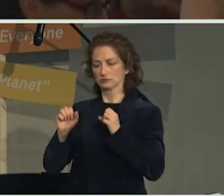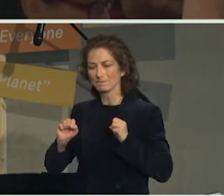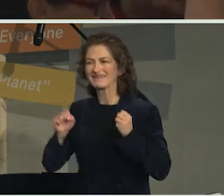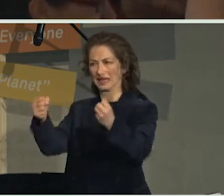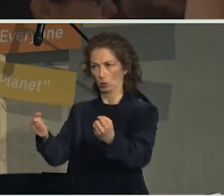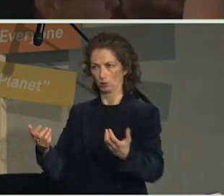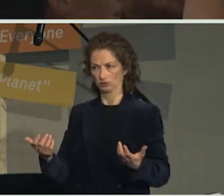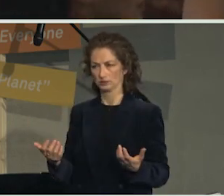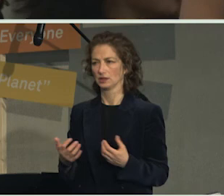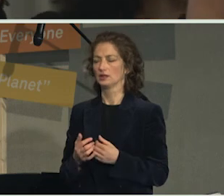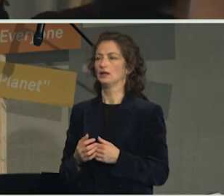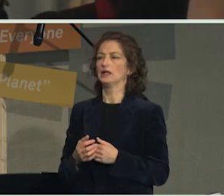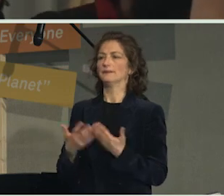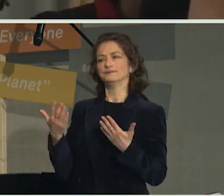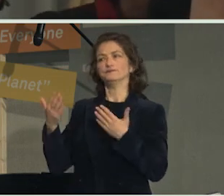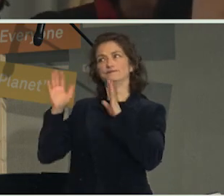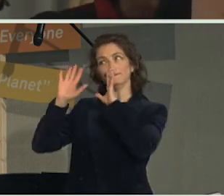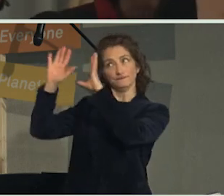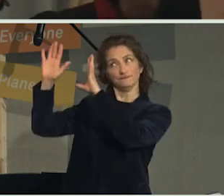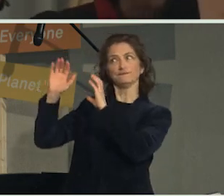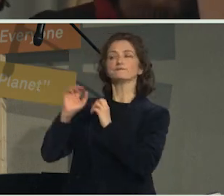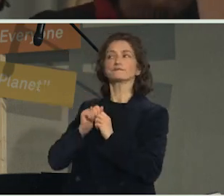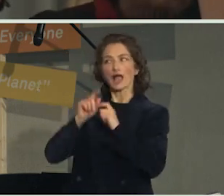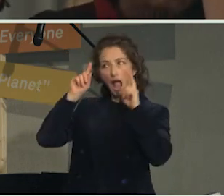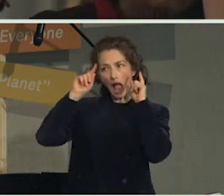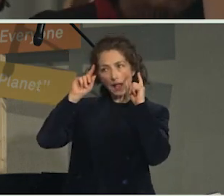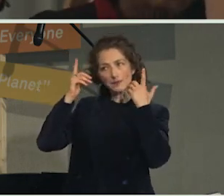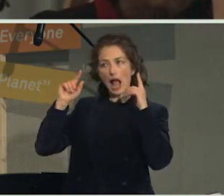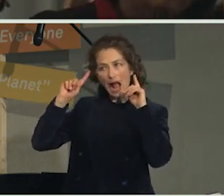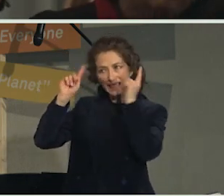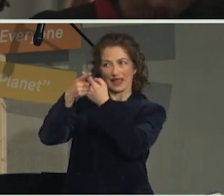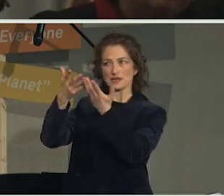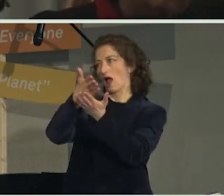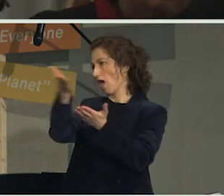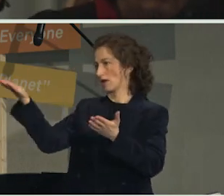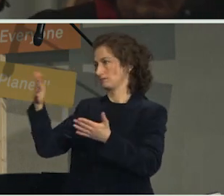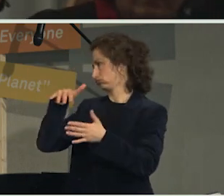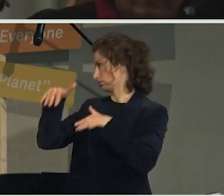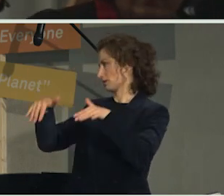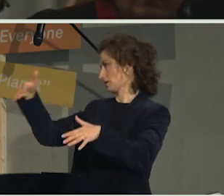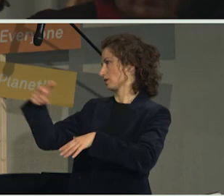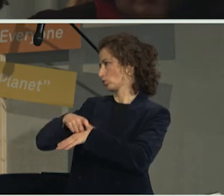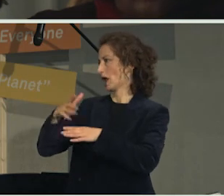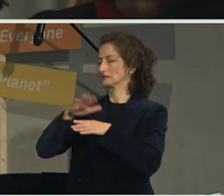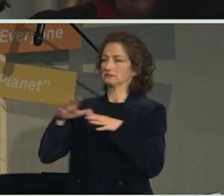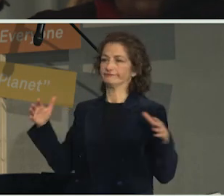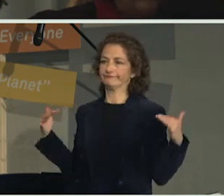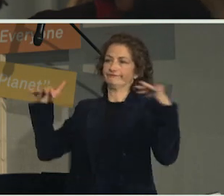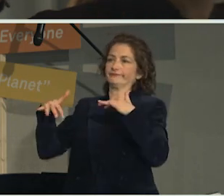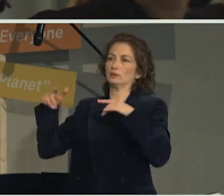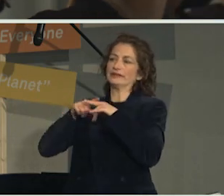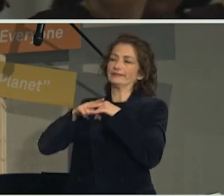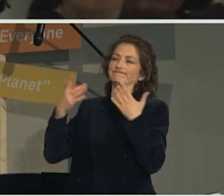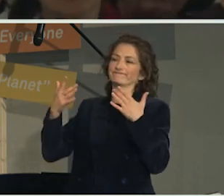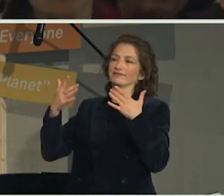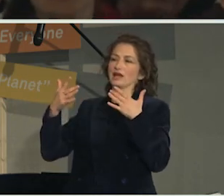always find with academia is very great, but it's like everyone here is an academic, so we talk to ourselves. And sometimes the